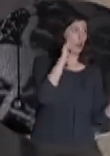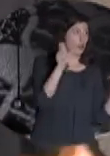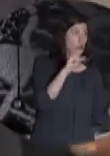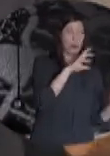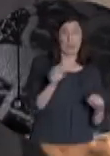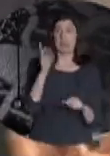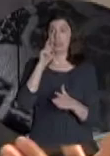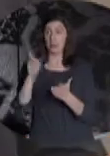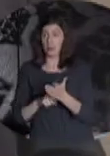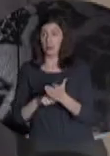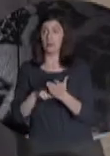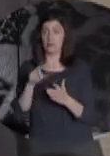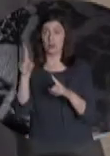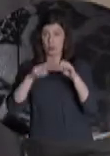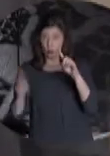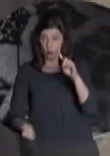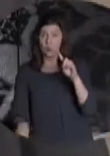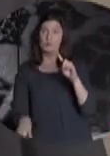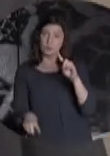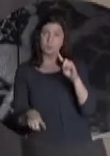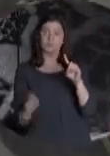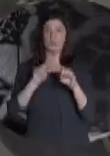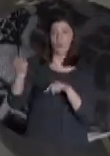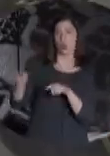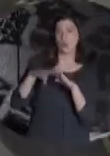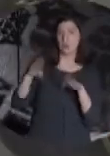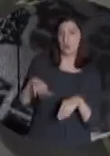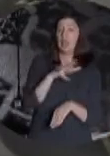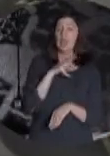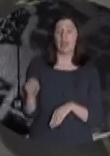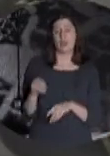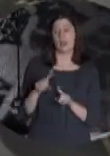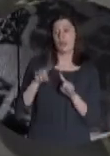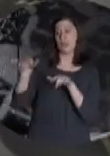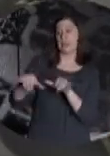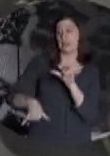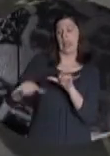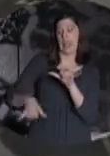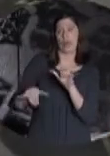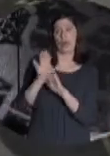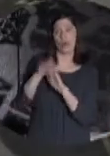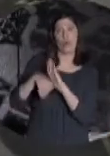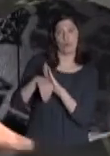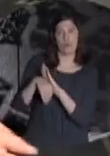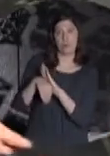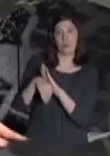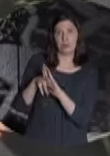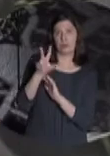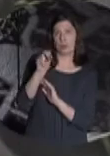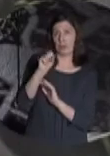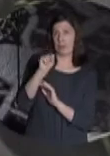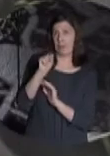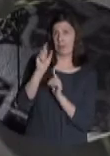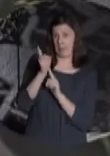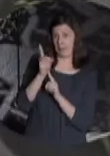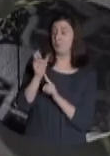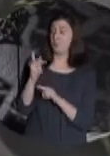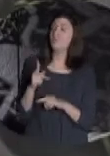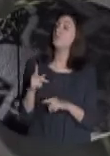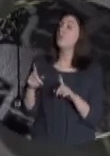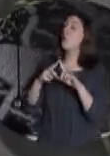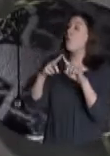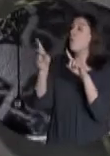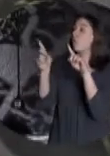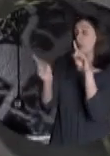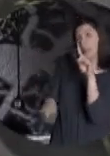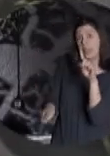stay inside until at least 30 minutes after the storm has passed. Now, also part of storms, more often than not, is lightning. Yes. What are some things we should